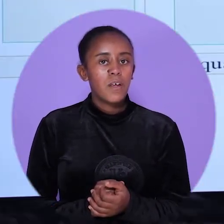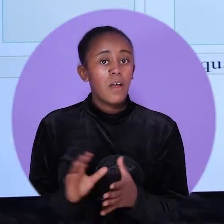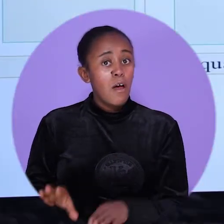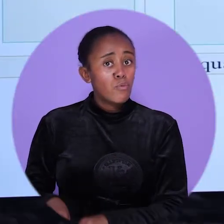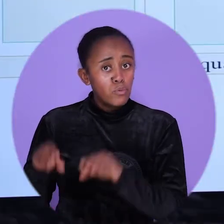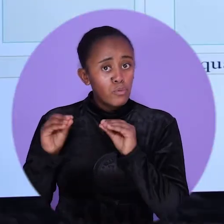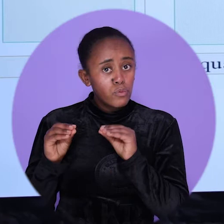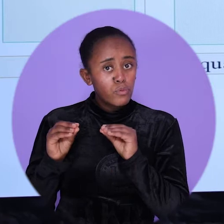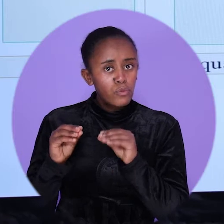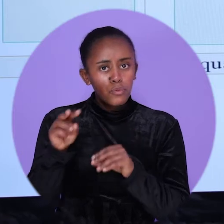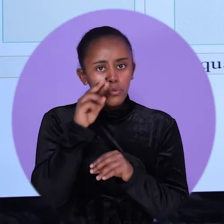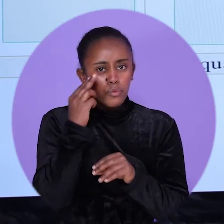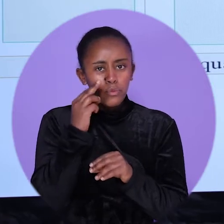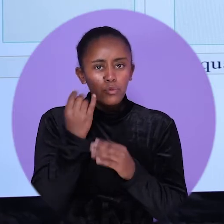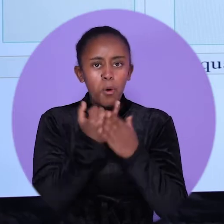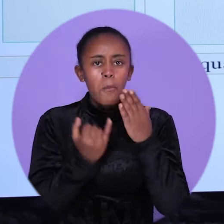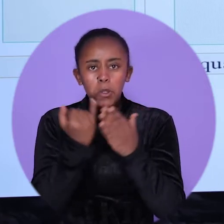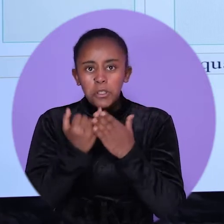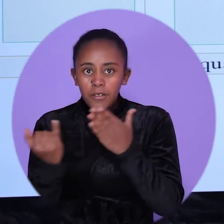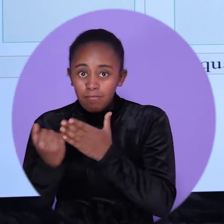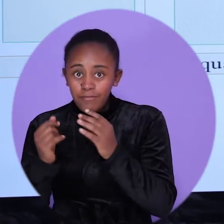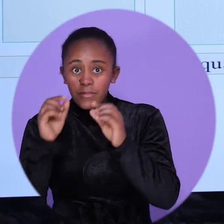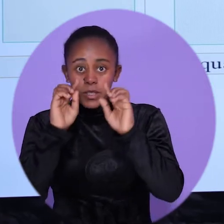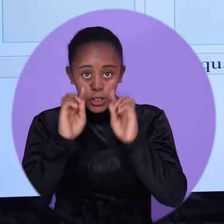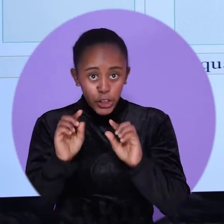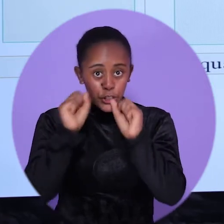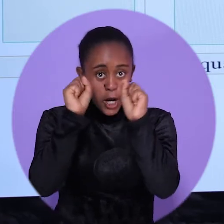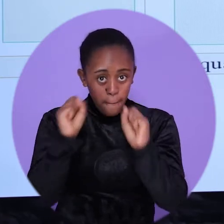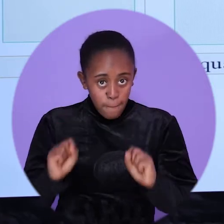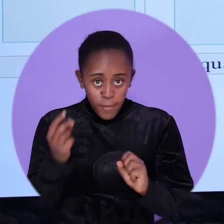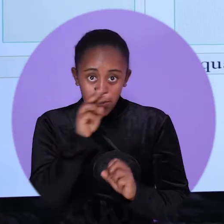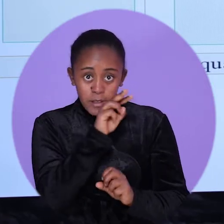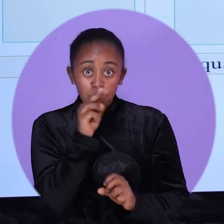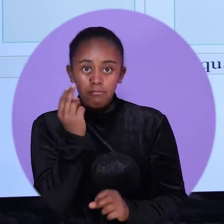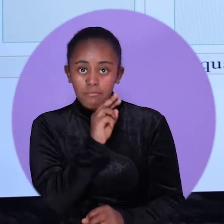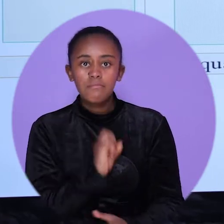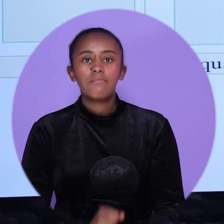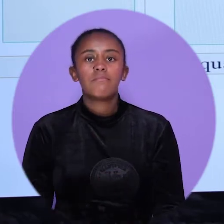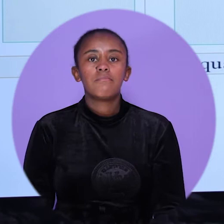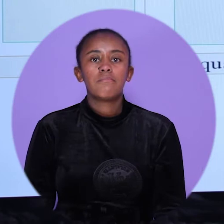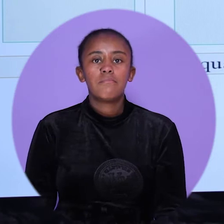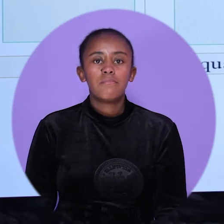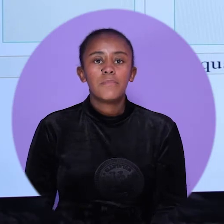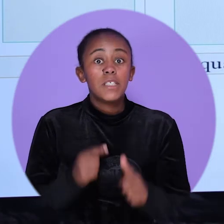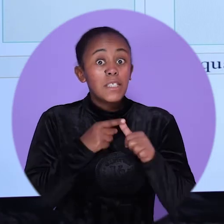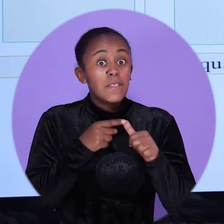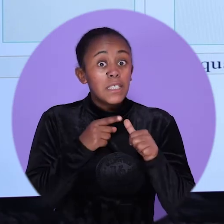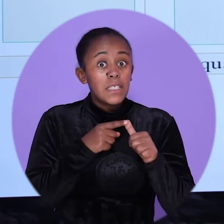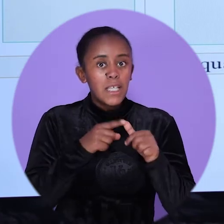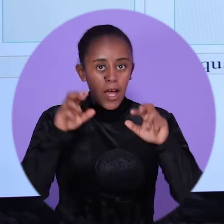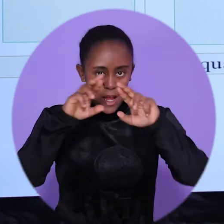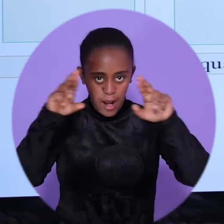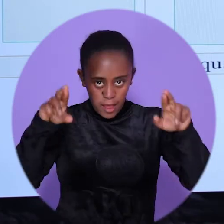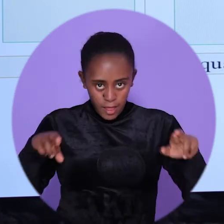Students, look at this picture. There are different kinds of shapes on this smart television. The first one is rectangle, the second one